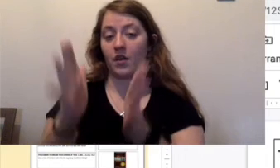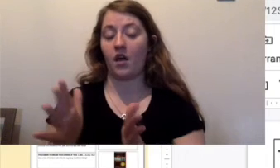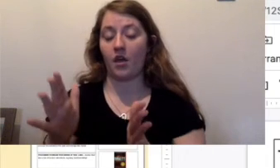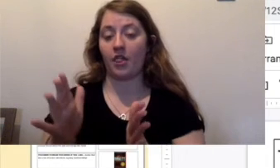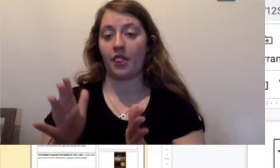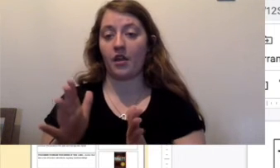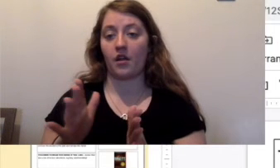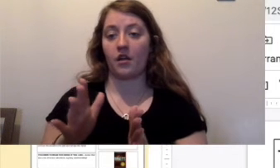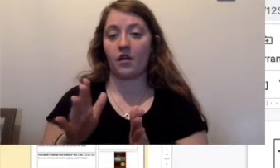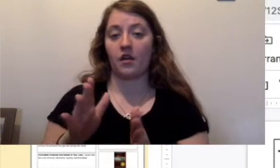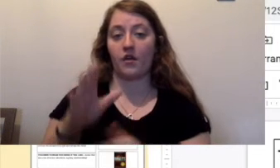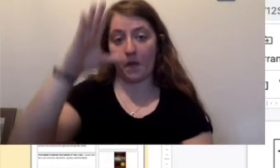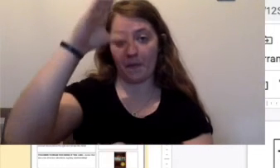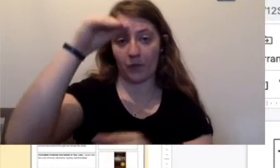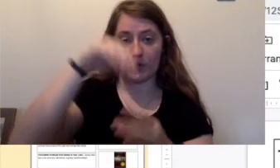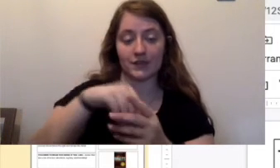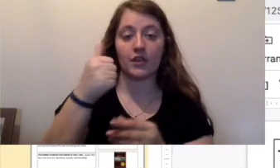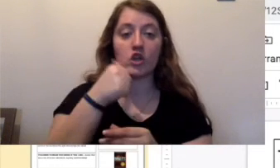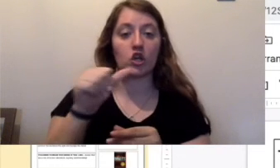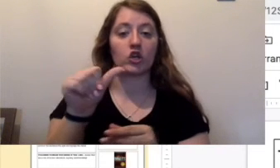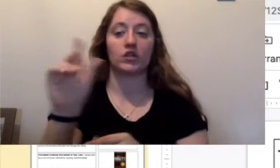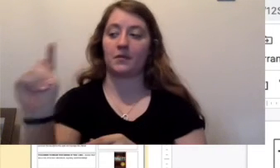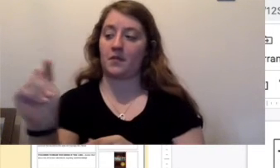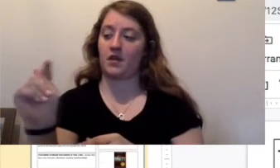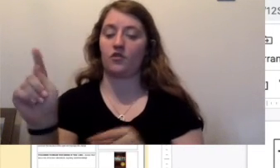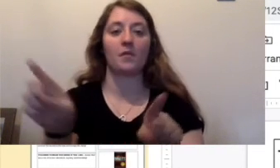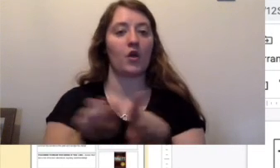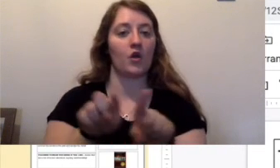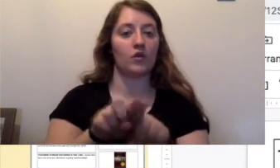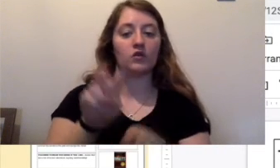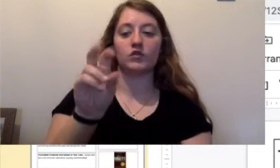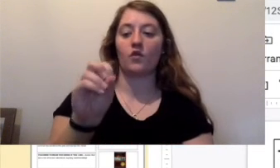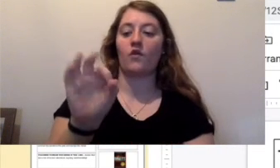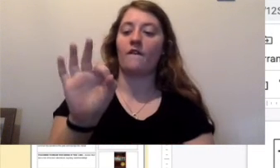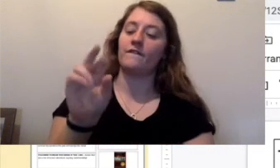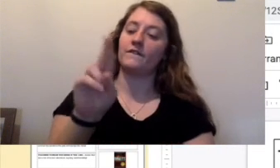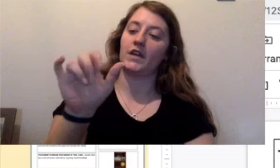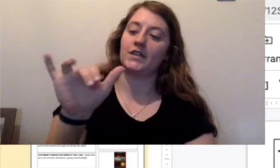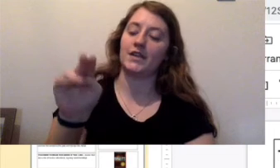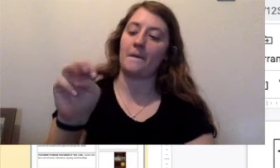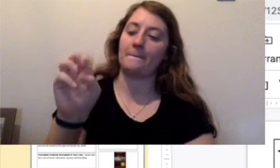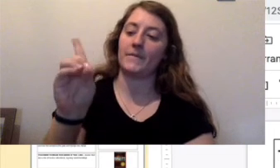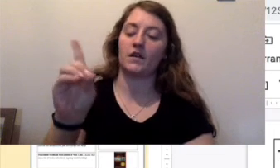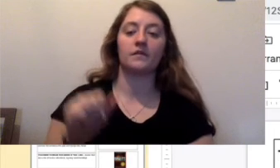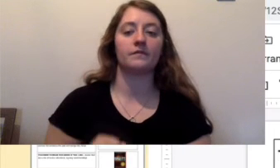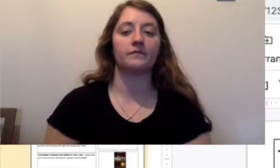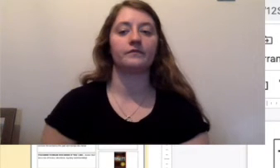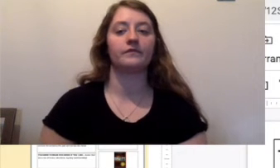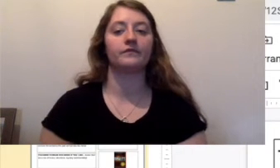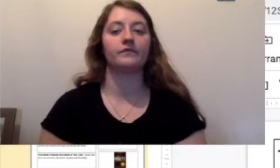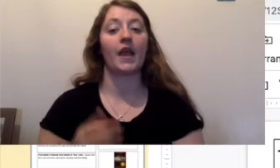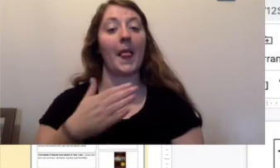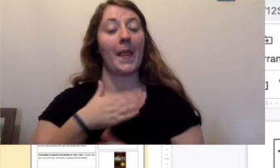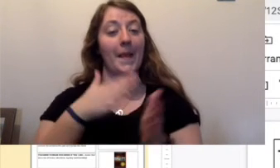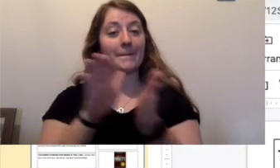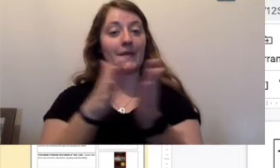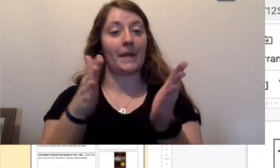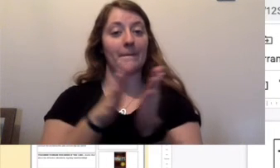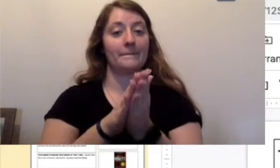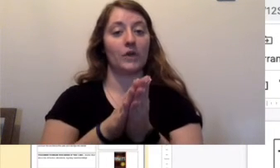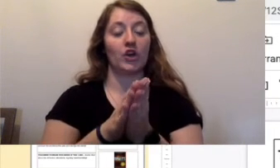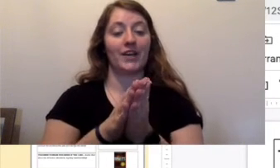Boys in the Girl's Bathroom, as well as Fuzzy Mud. The genre of my book is adventure fiction